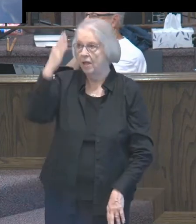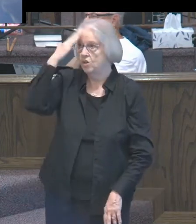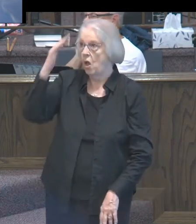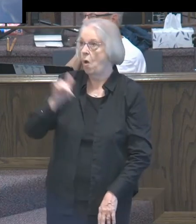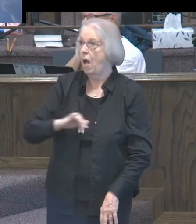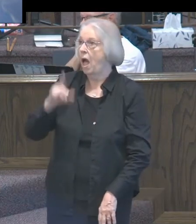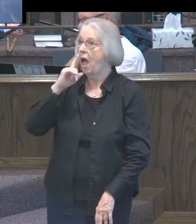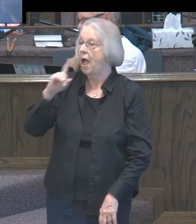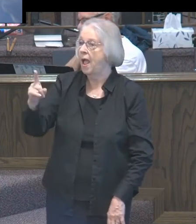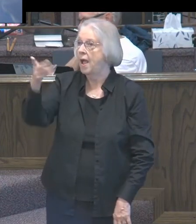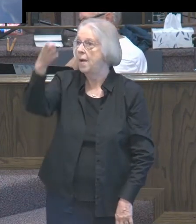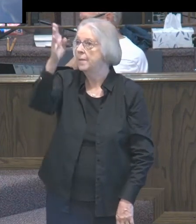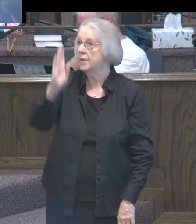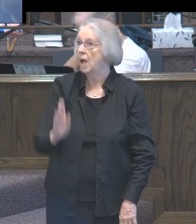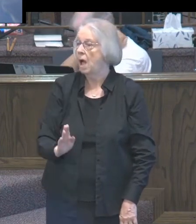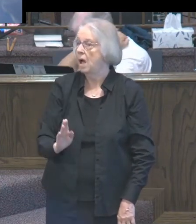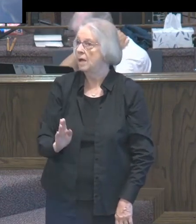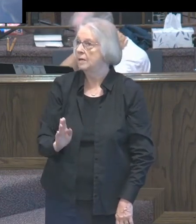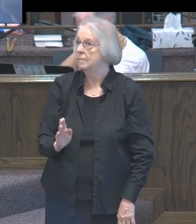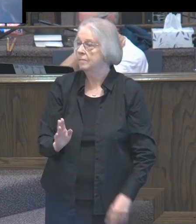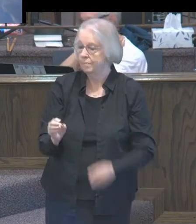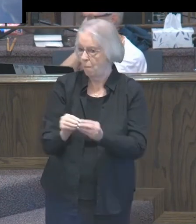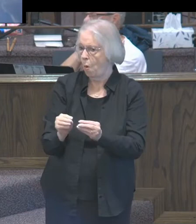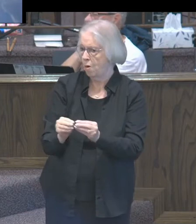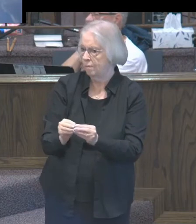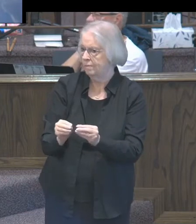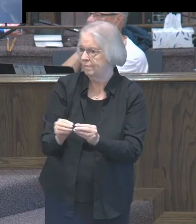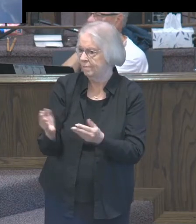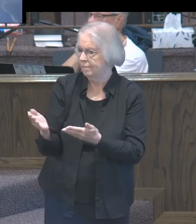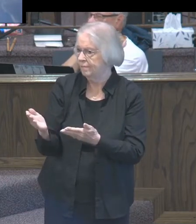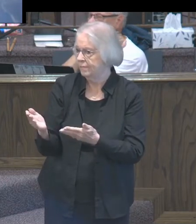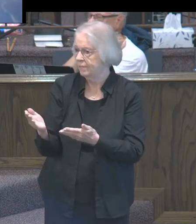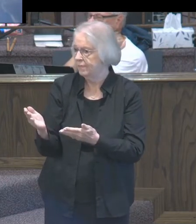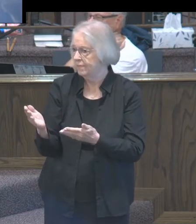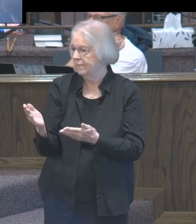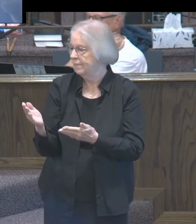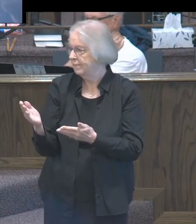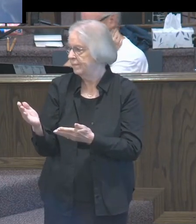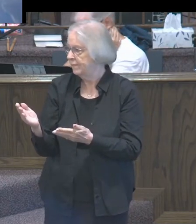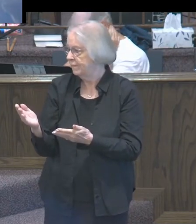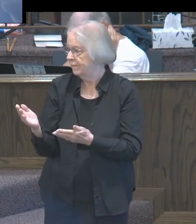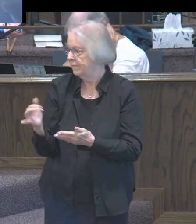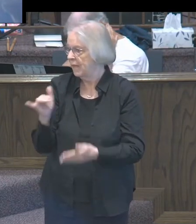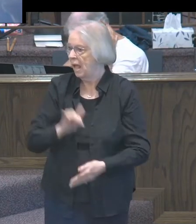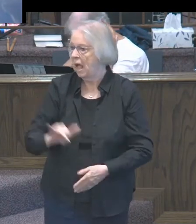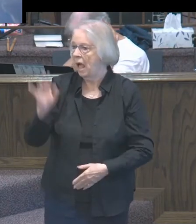more. Okay? There is more. Because it says,